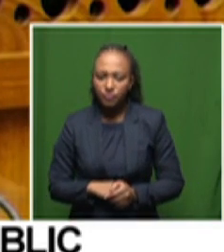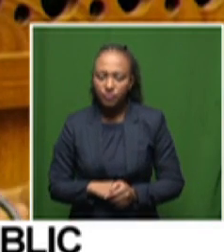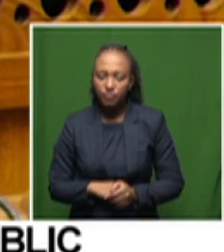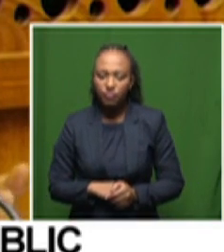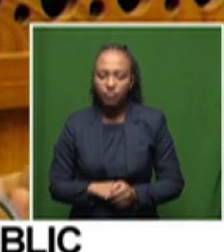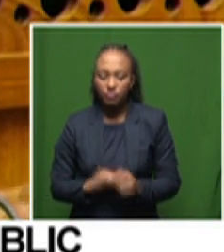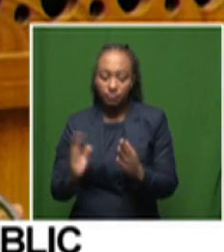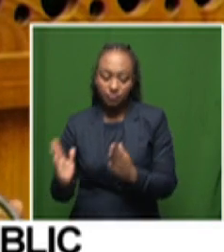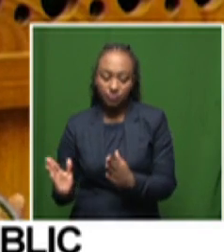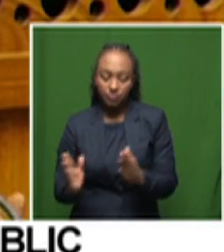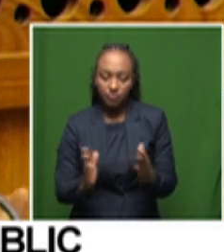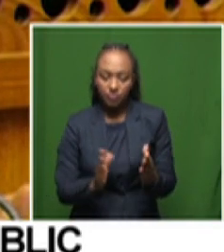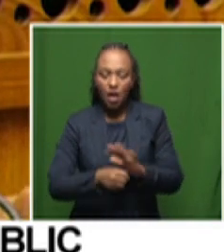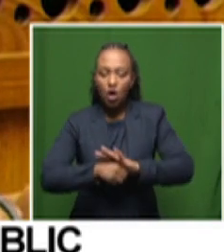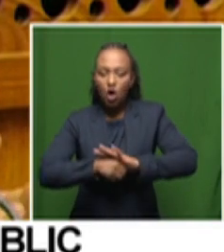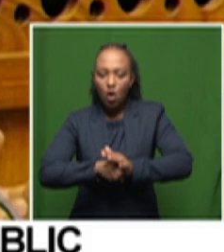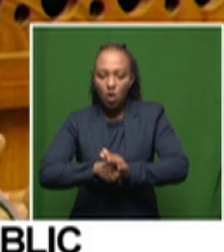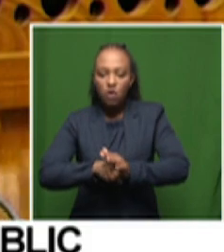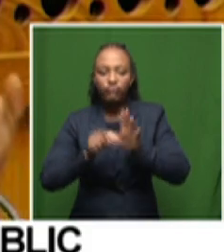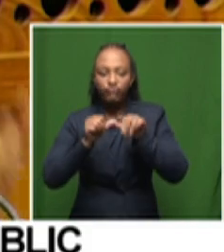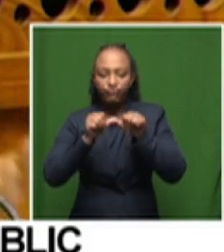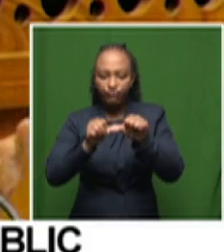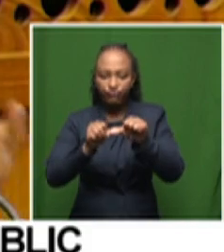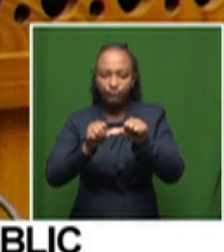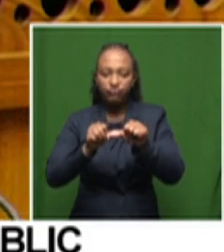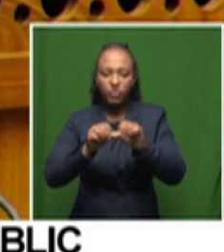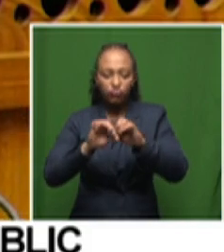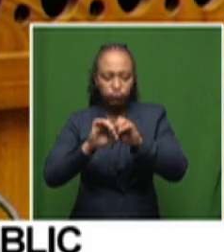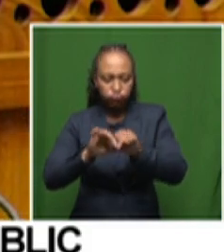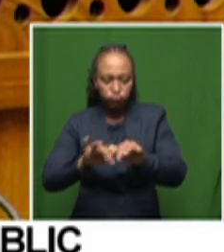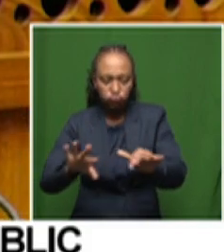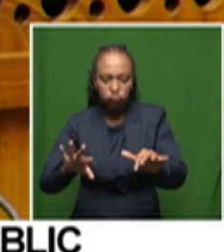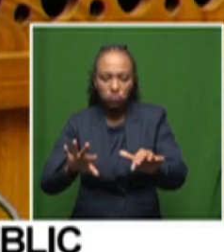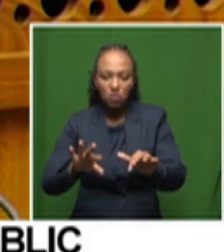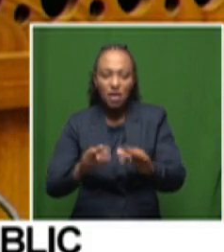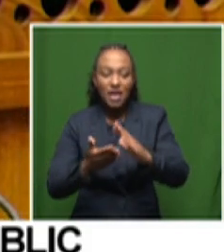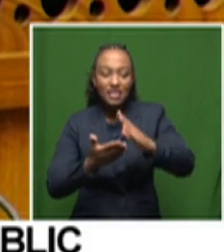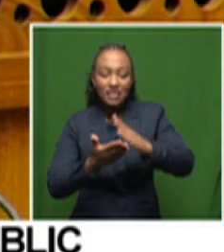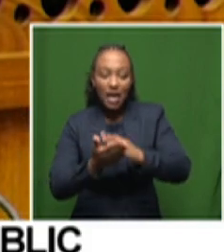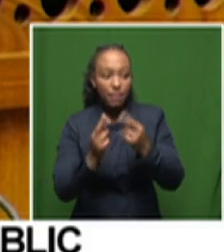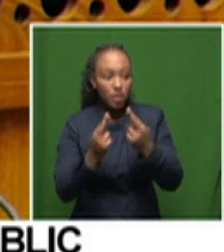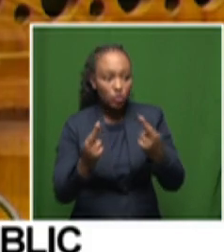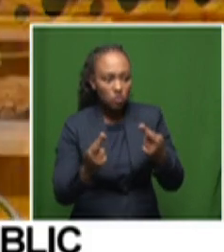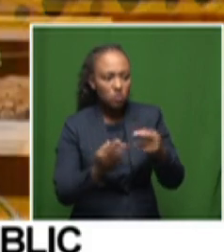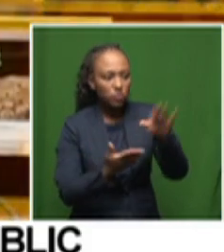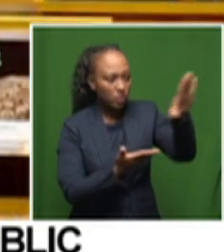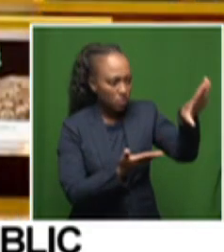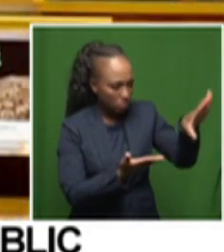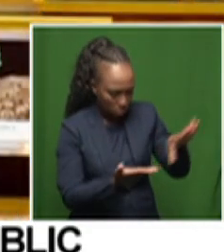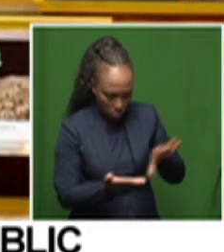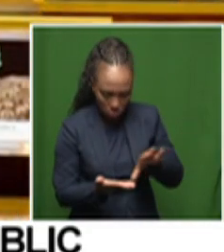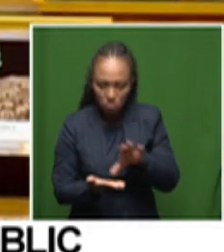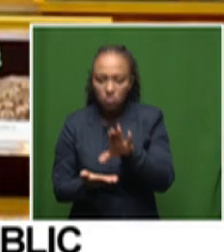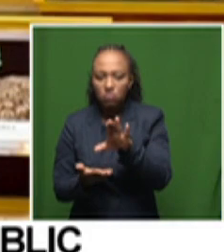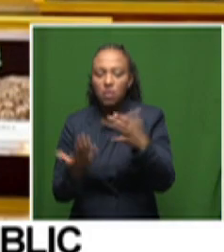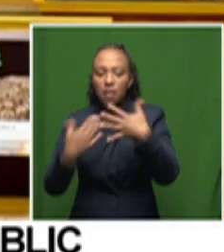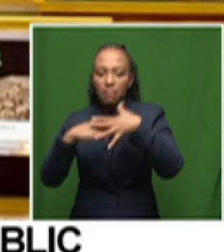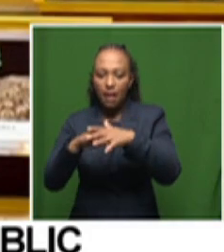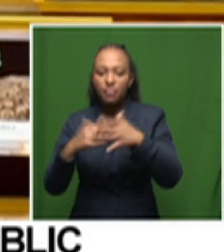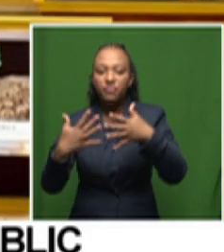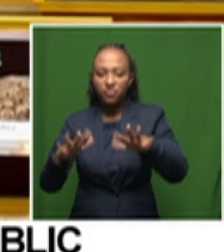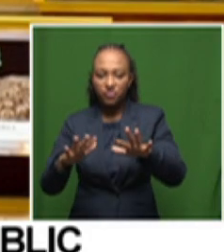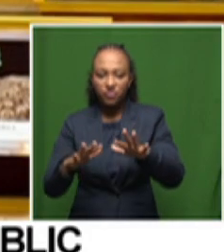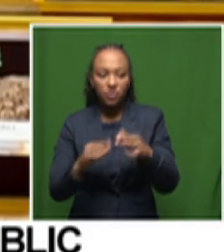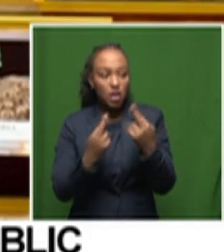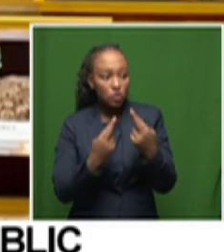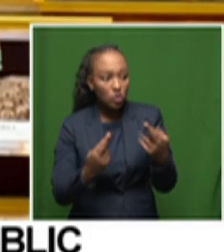As the pandemic unfolded, some shifts in resources could be implemented. The resources for